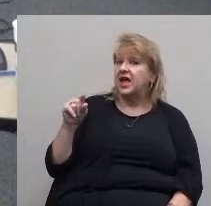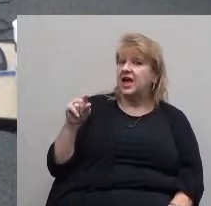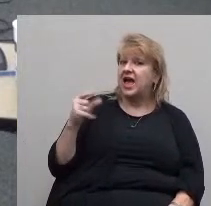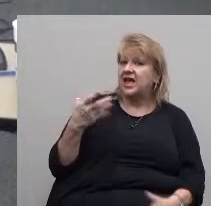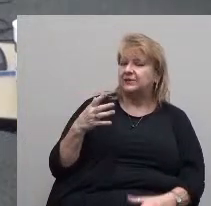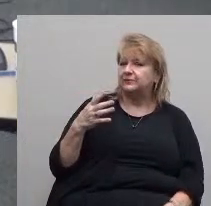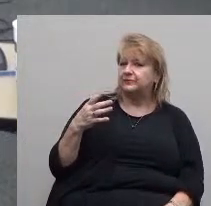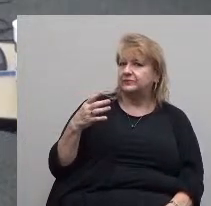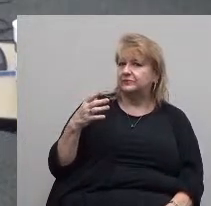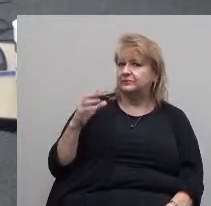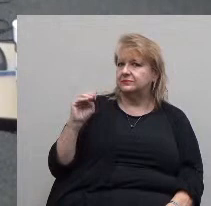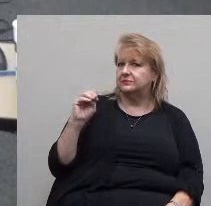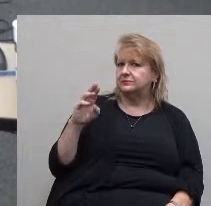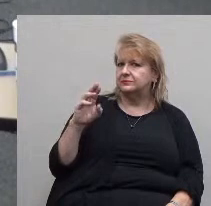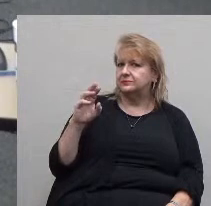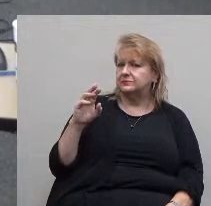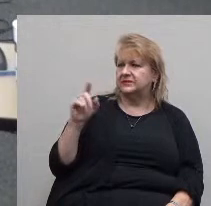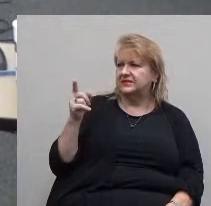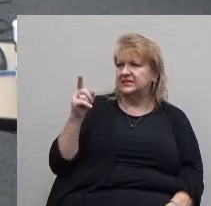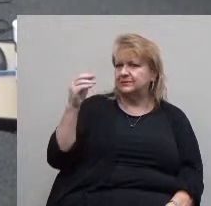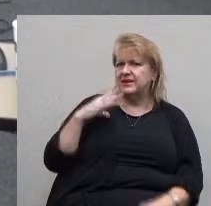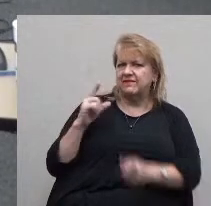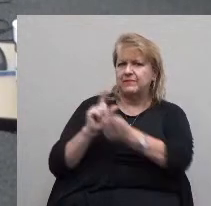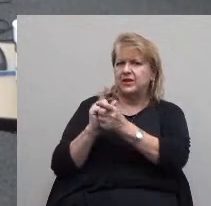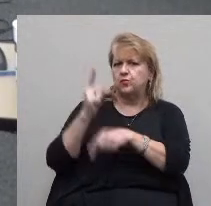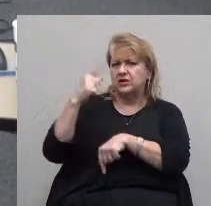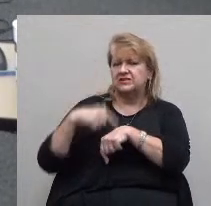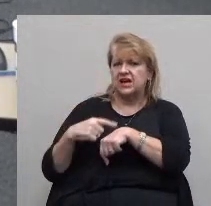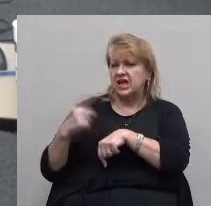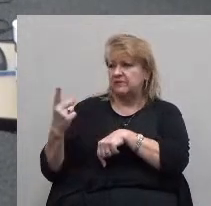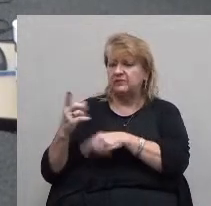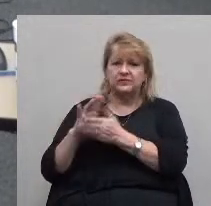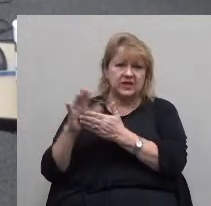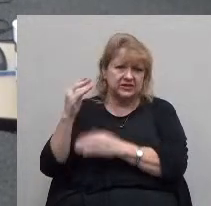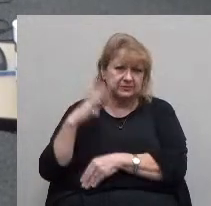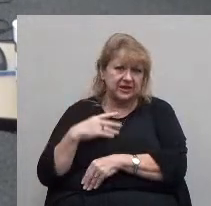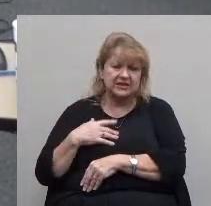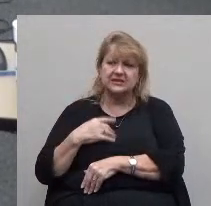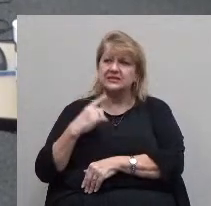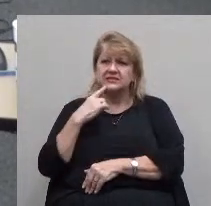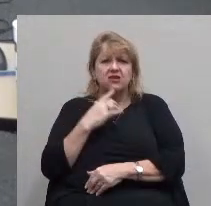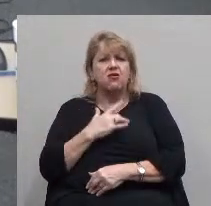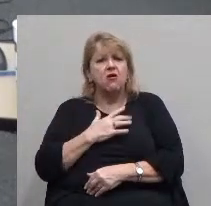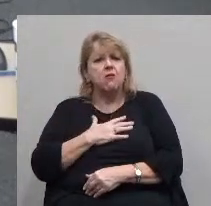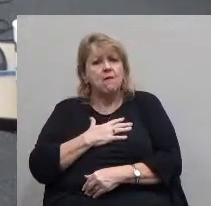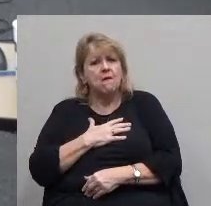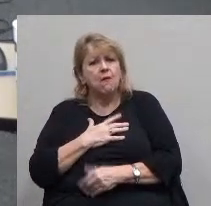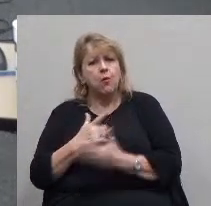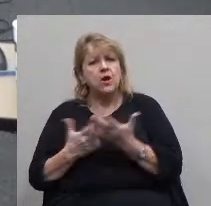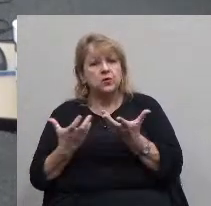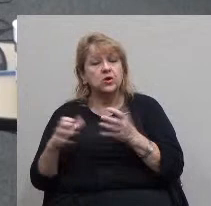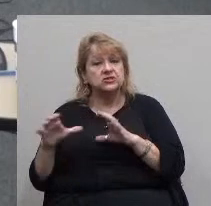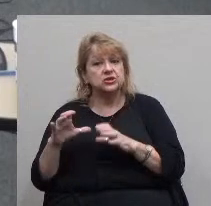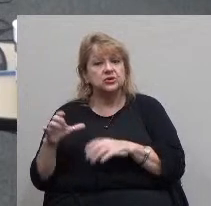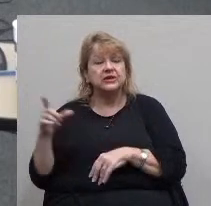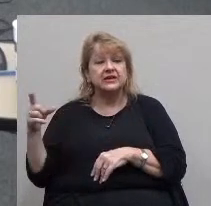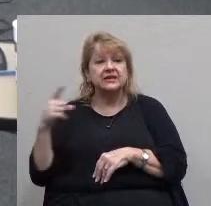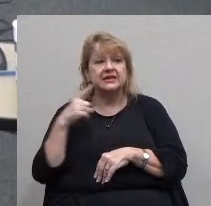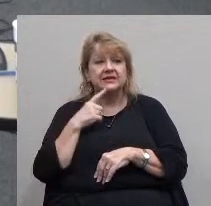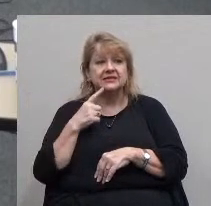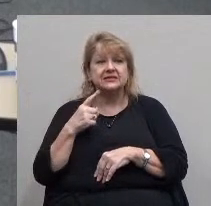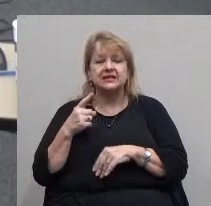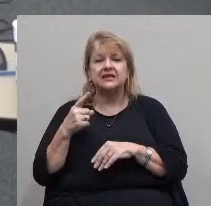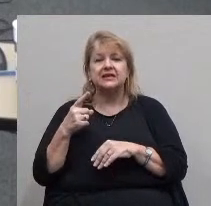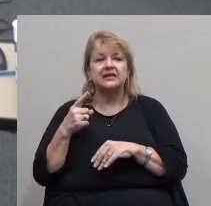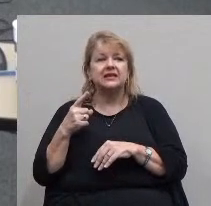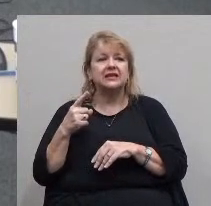this recently. Yeah, he's wonderful. And he said that, very nice man, very, you know, sincere what he wants to do with this. And he said there was